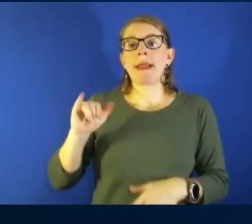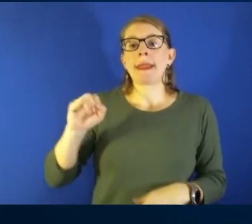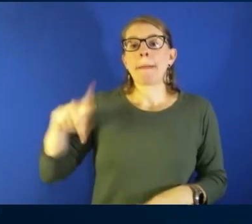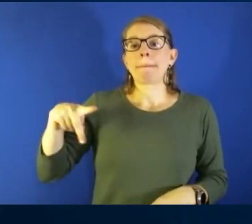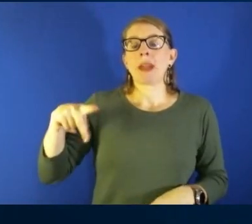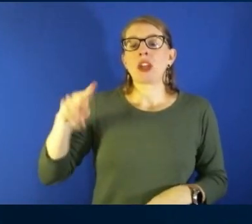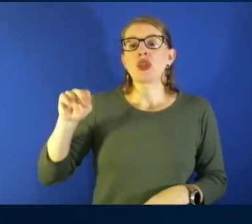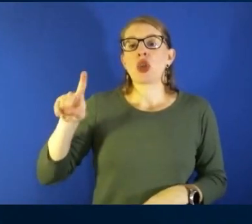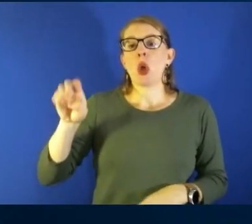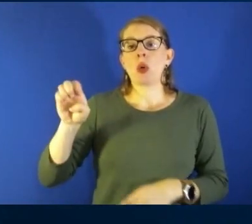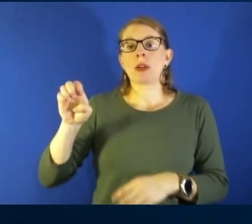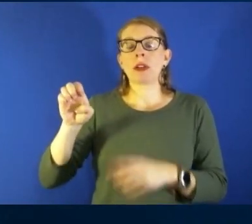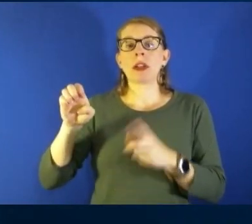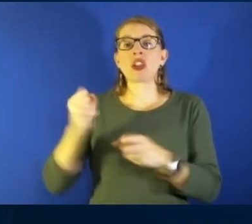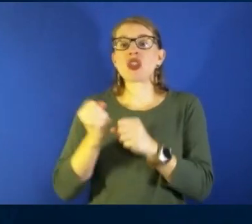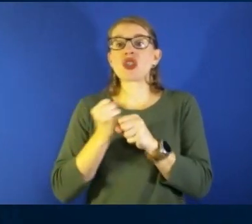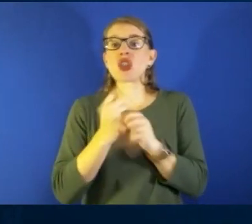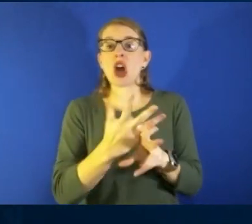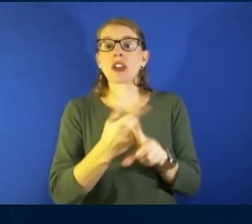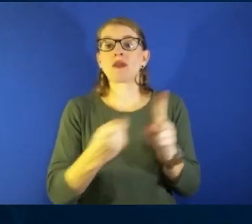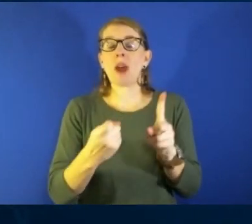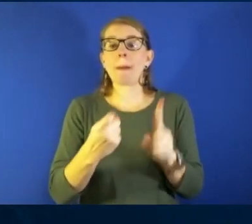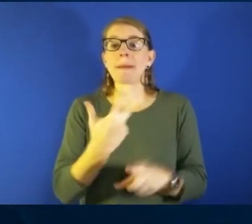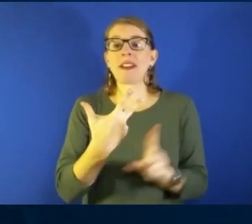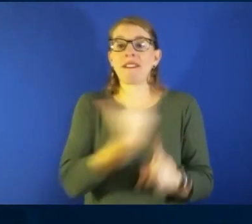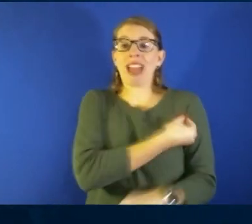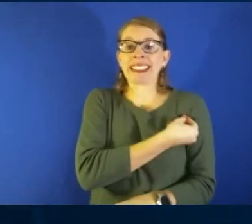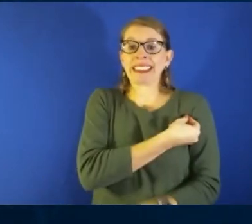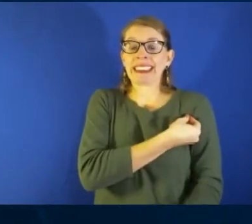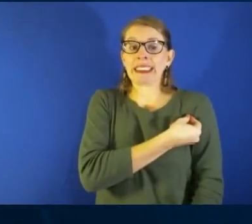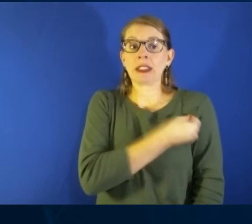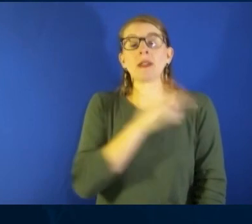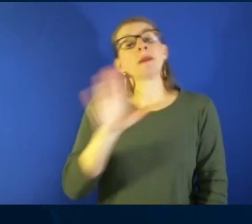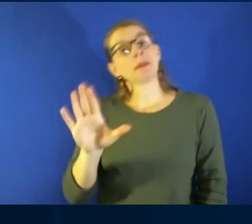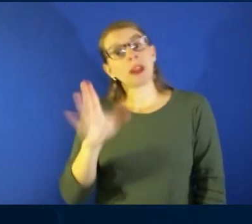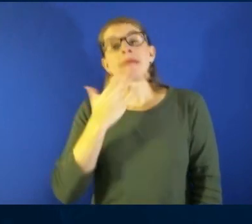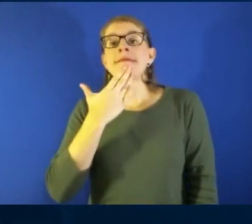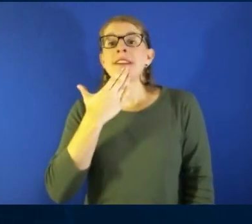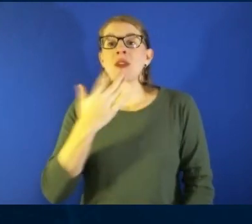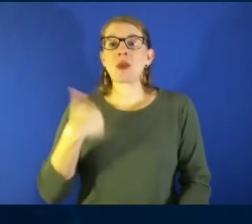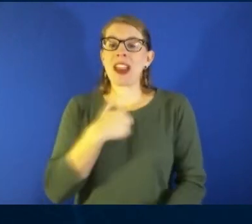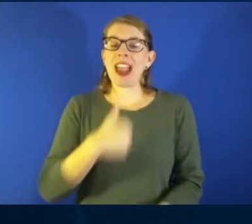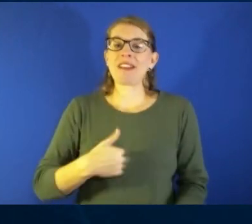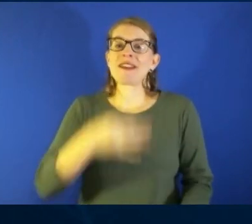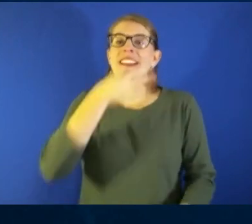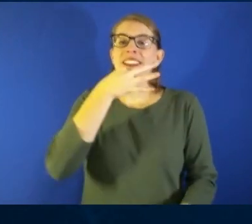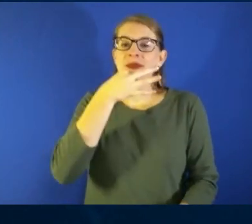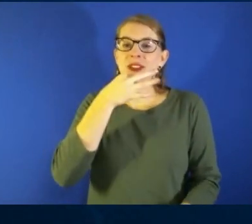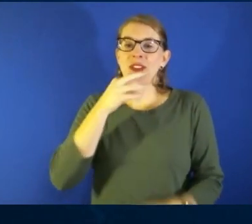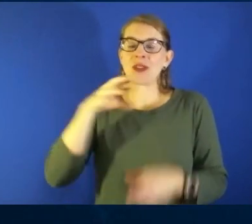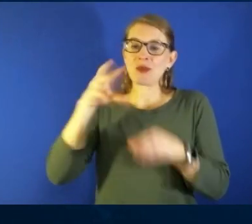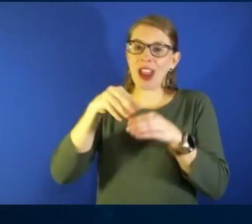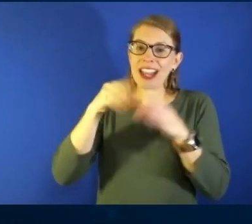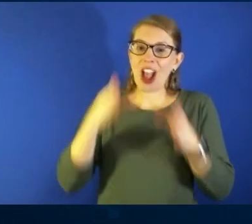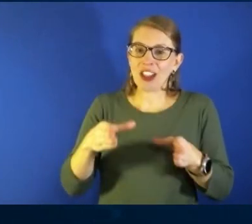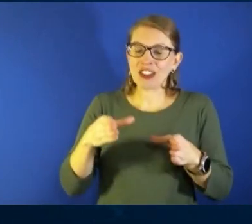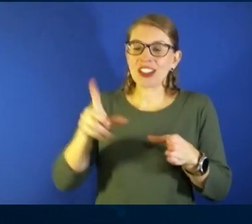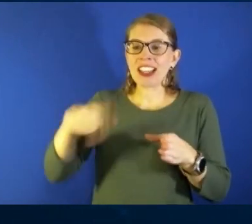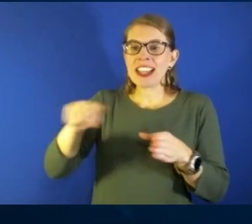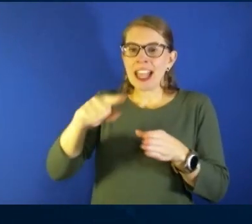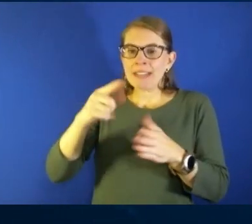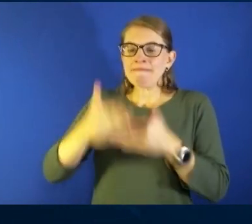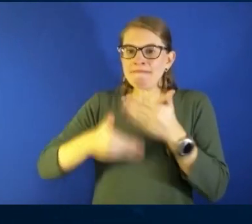on by the vaccine? Well, thankfully, we have expert radiologists that help us sort through that. So